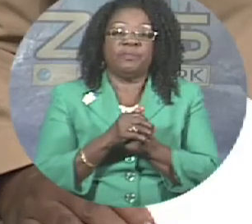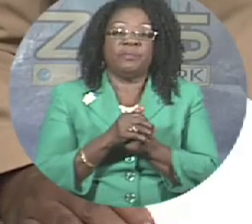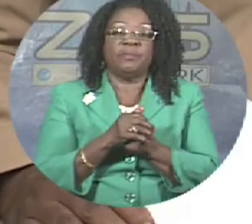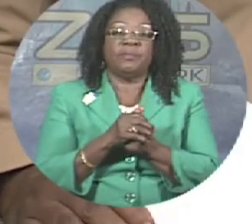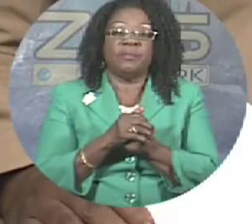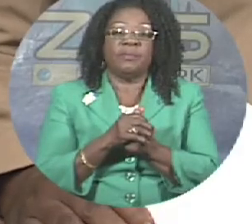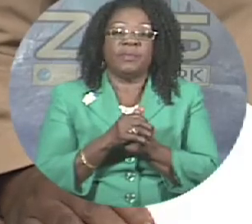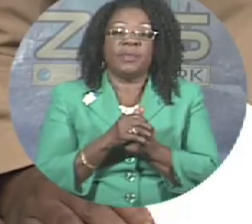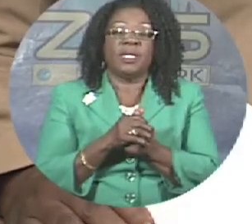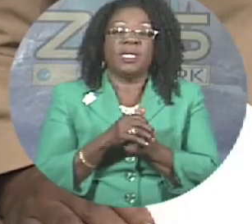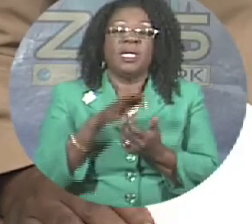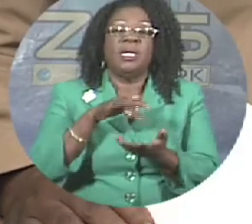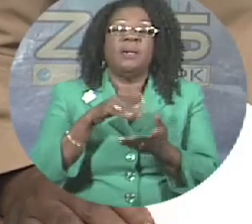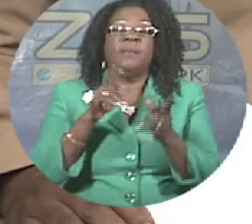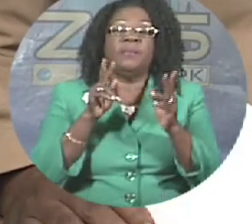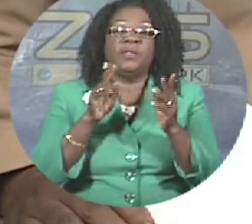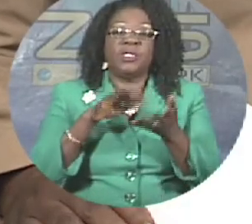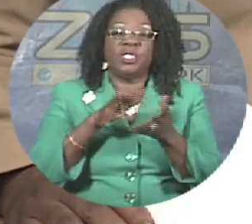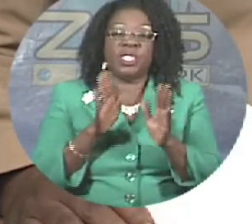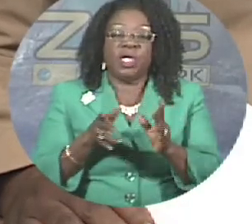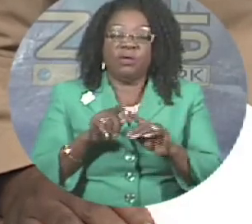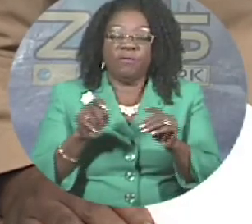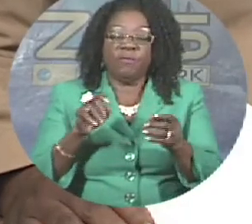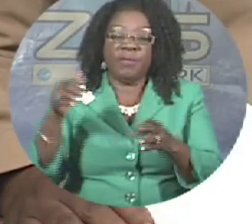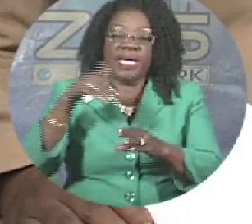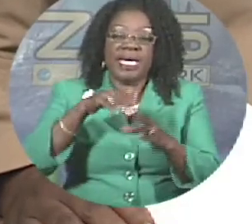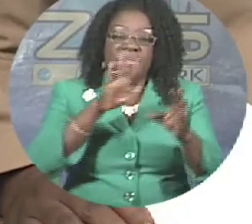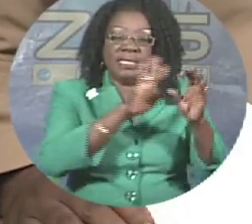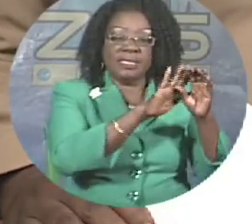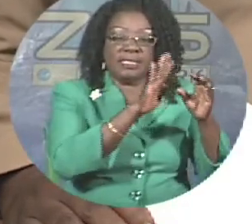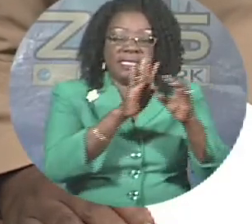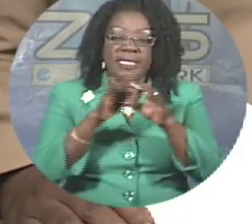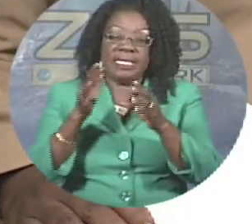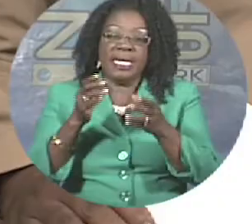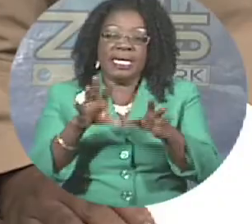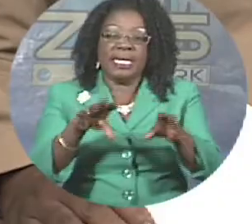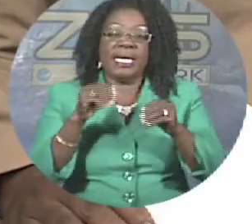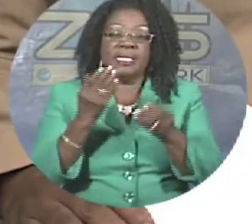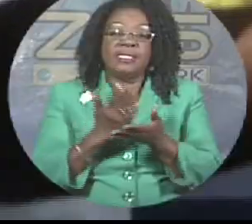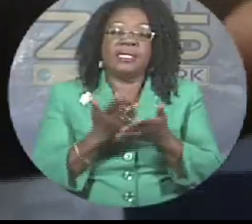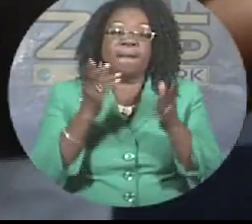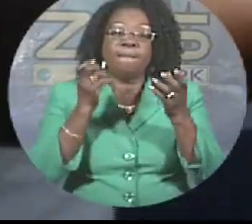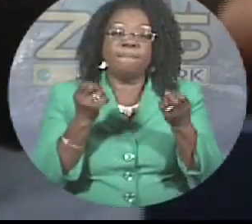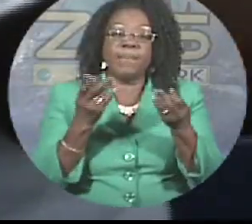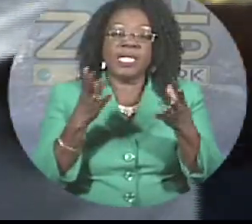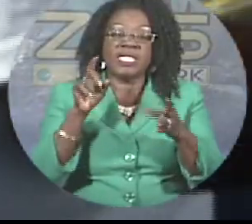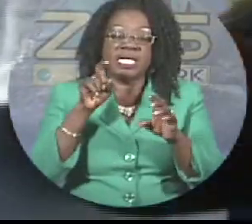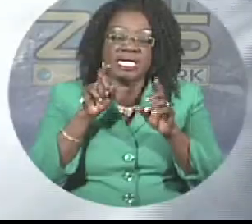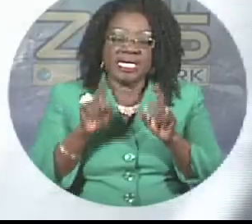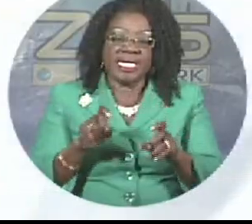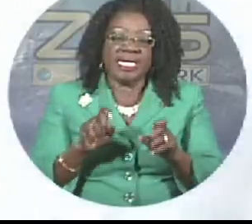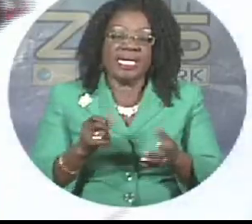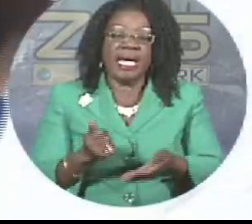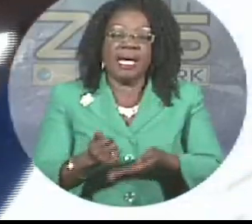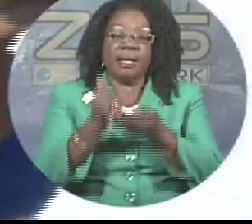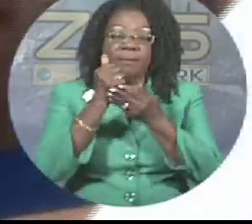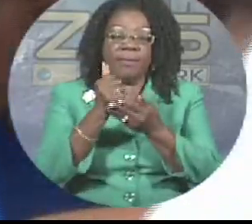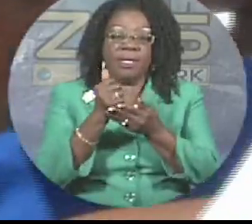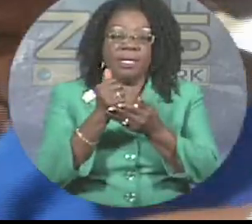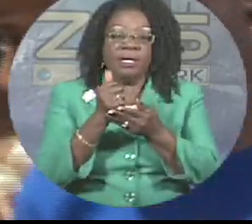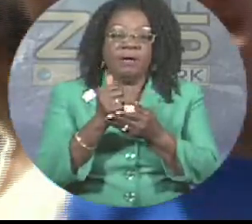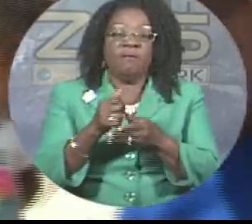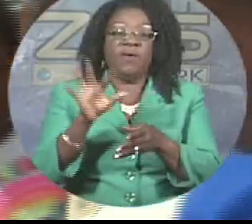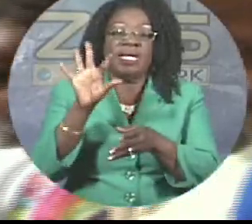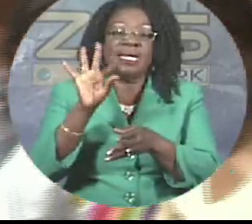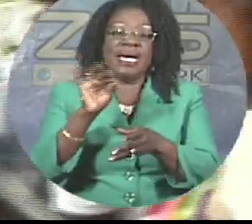Well, students in the inner city of New Providence getting some much needed assistance, all thanks to Commonwealth Bank. To start this academic year, for the ninth